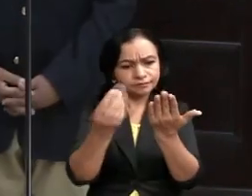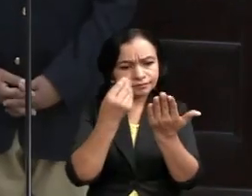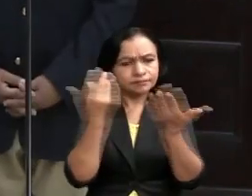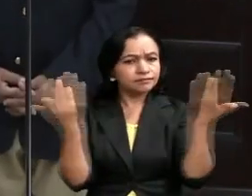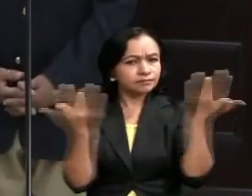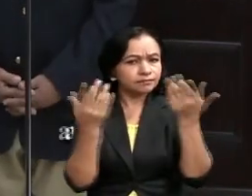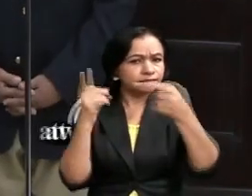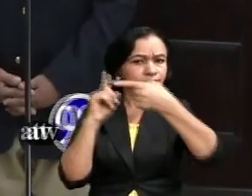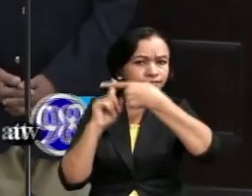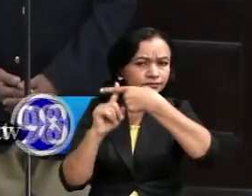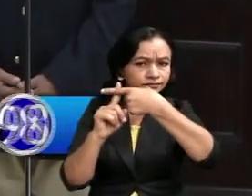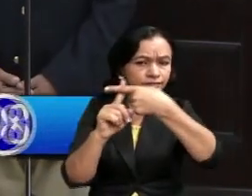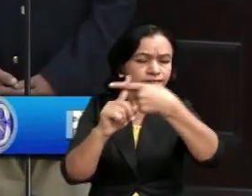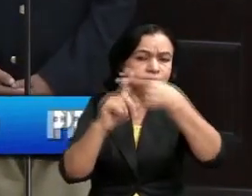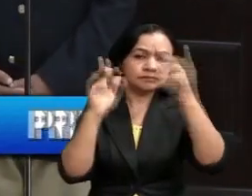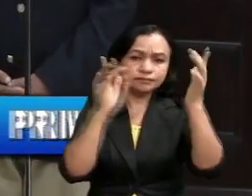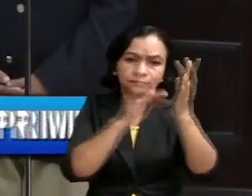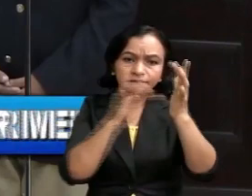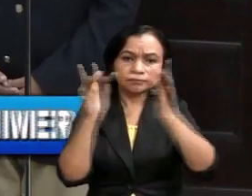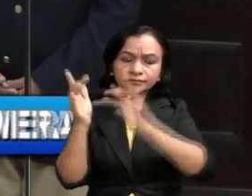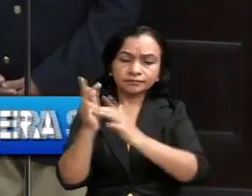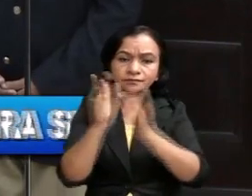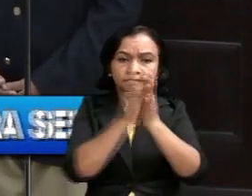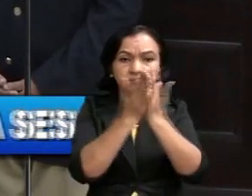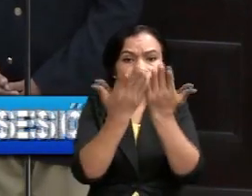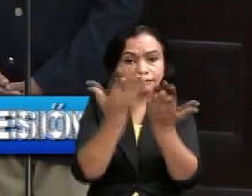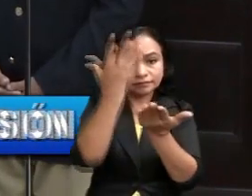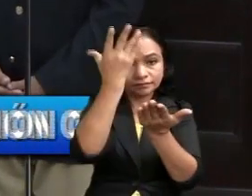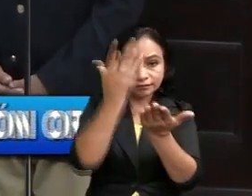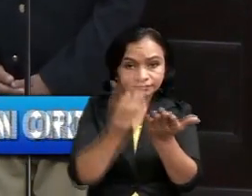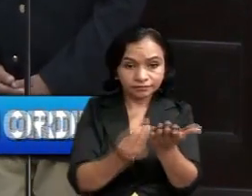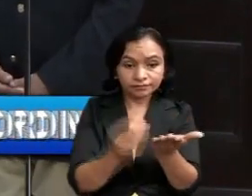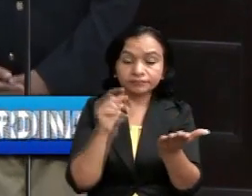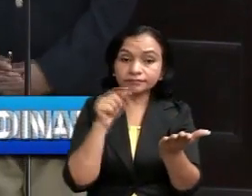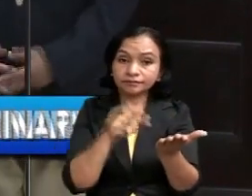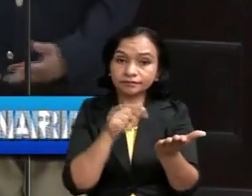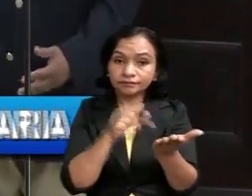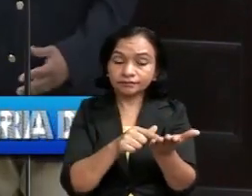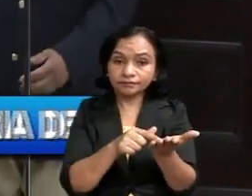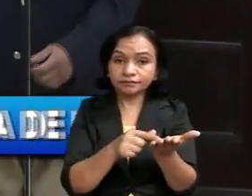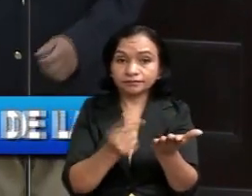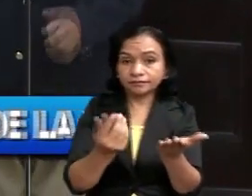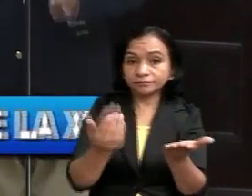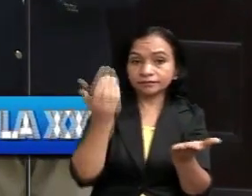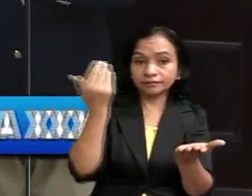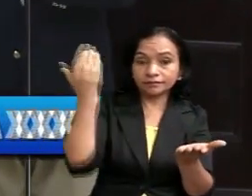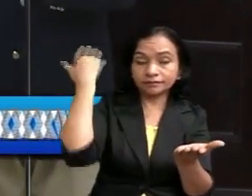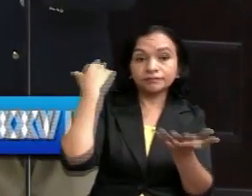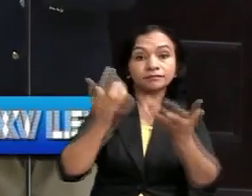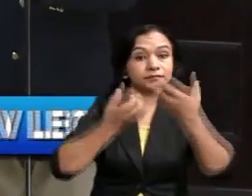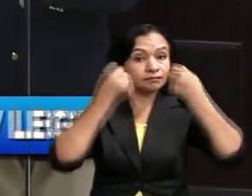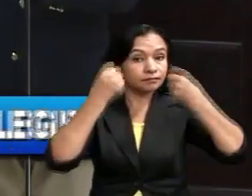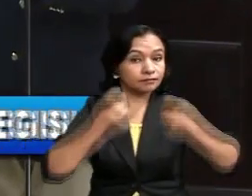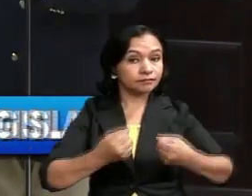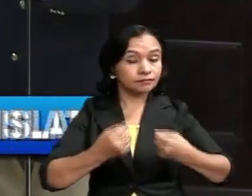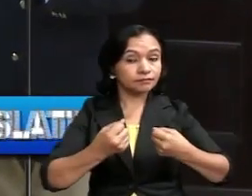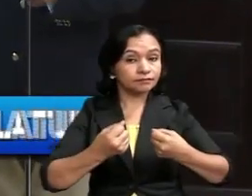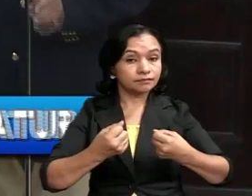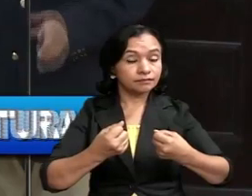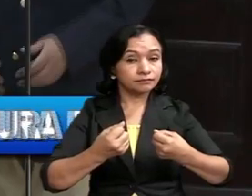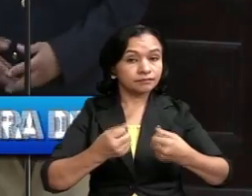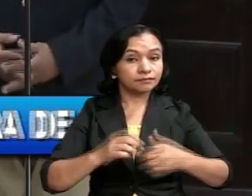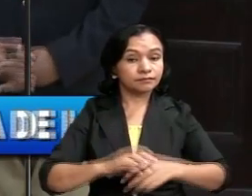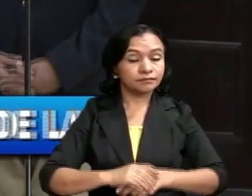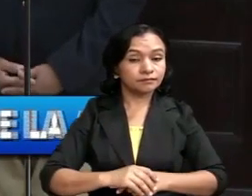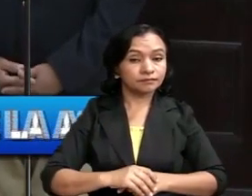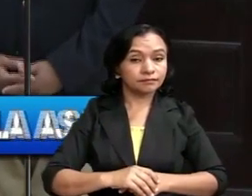de Cristo. The Bible, la Biblia, is the story of man, es la historia del hombre, his sin in the